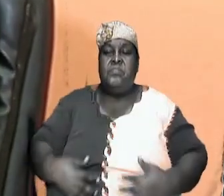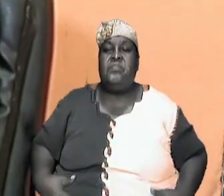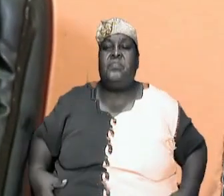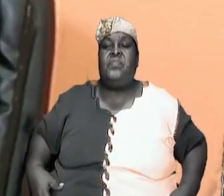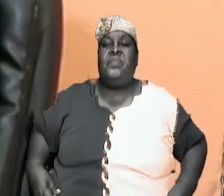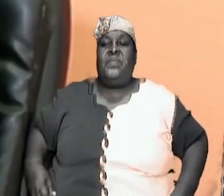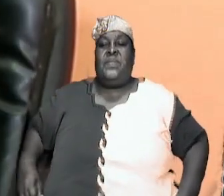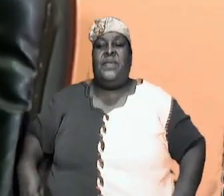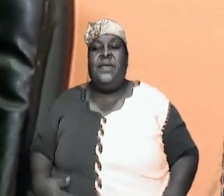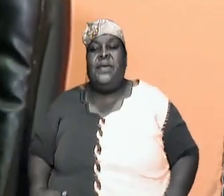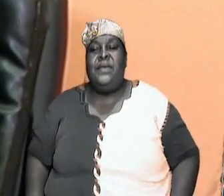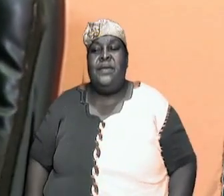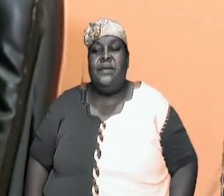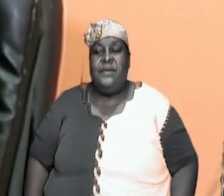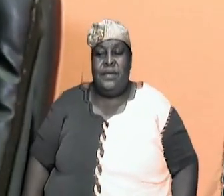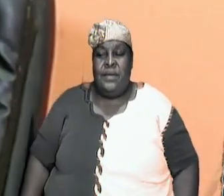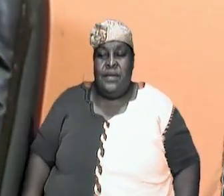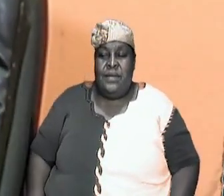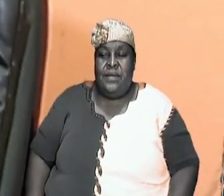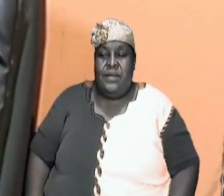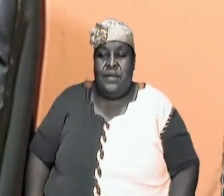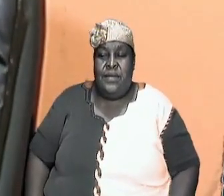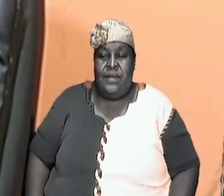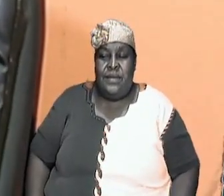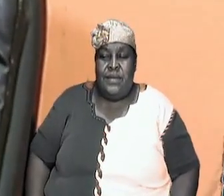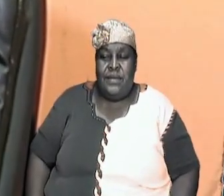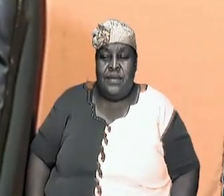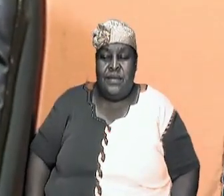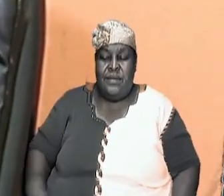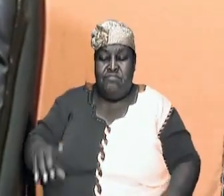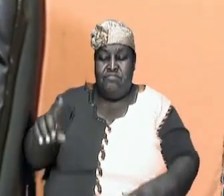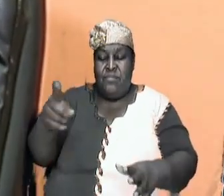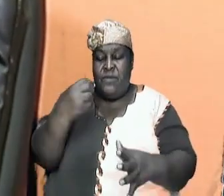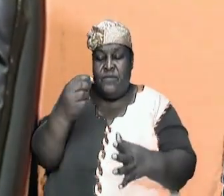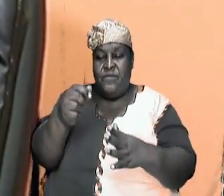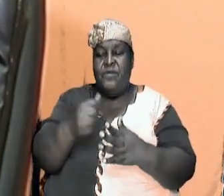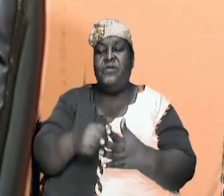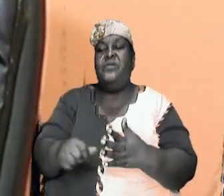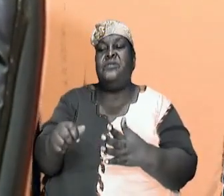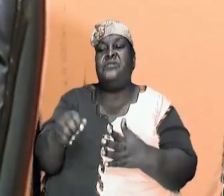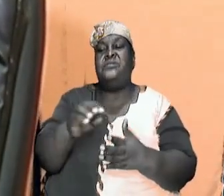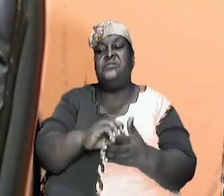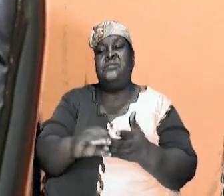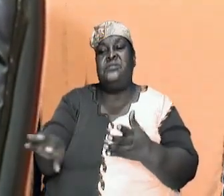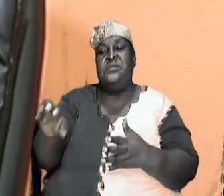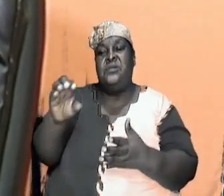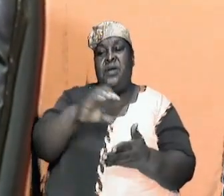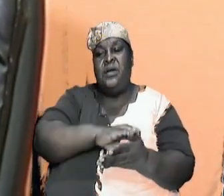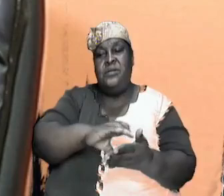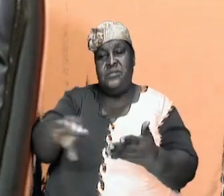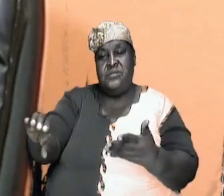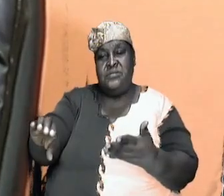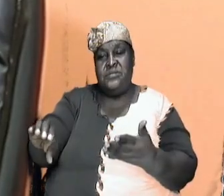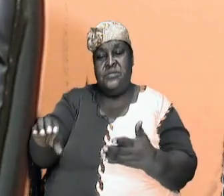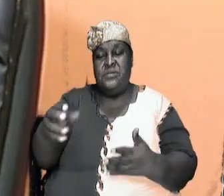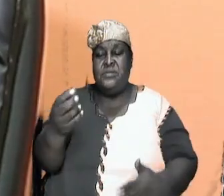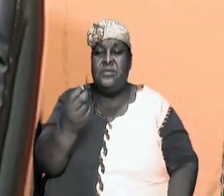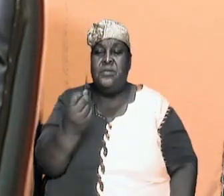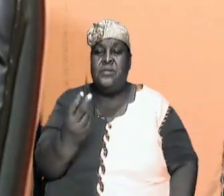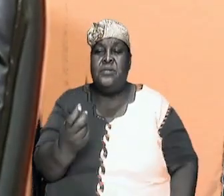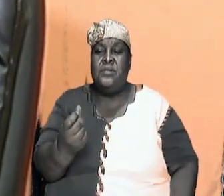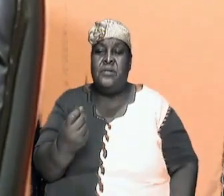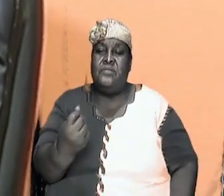amen. And so first, the first scripture we want to look at is Acts 11,